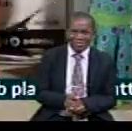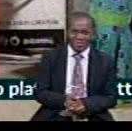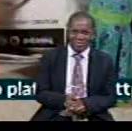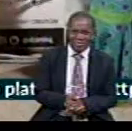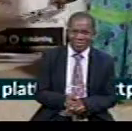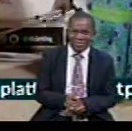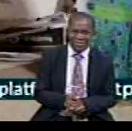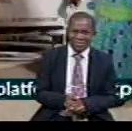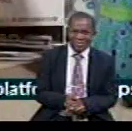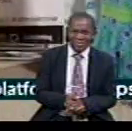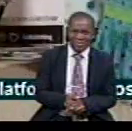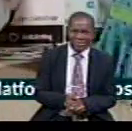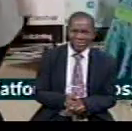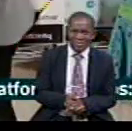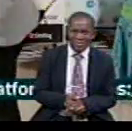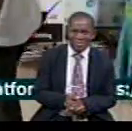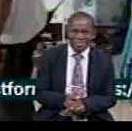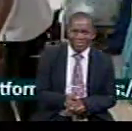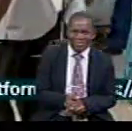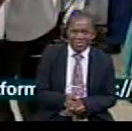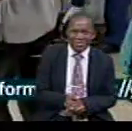on Antica Grammyashe.